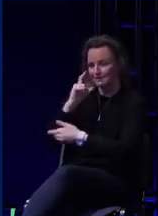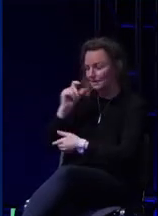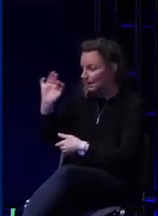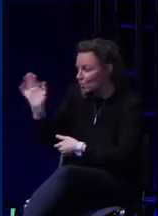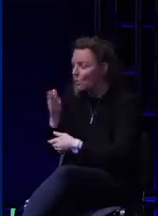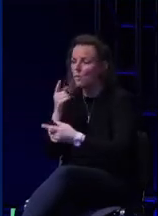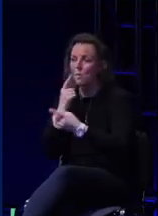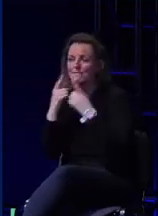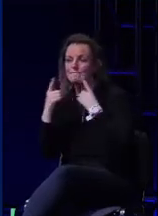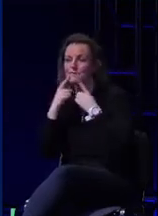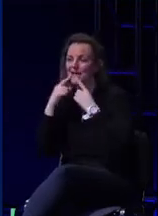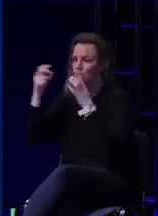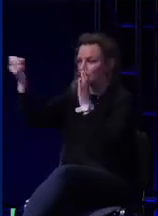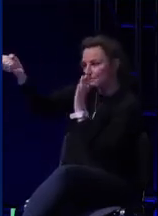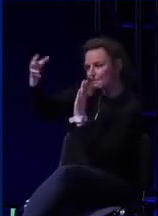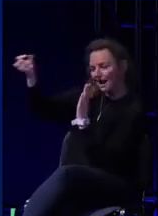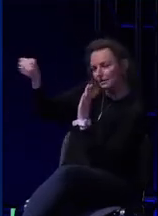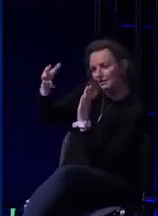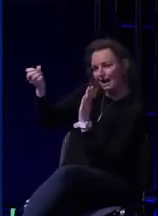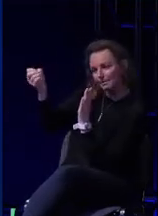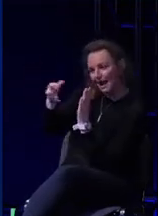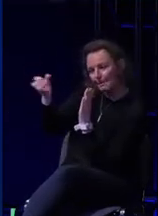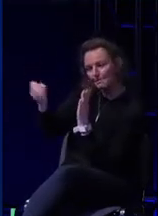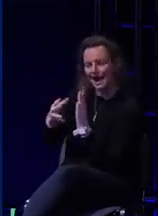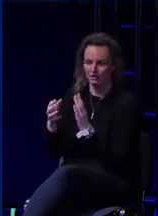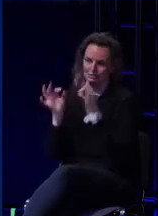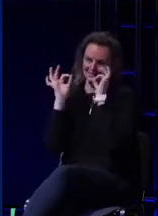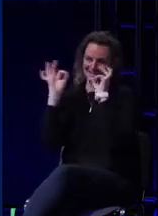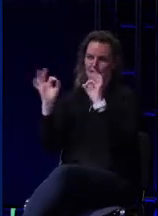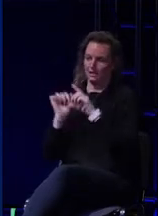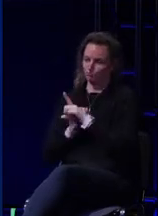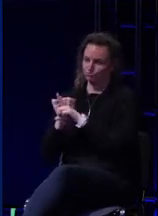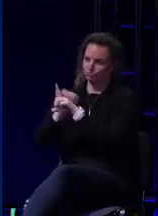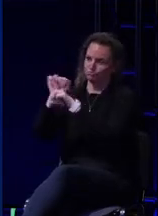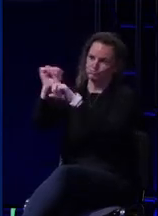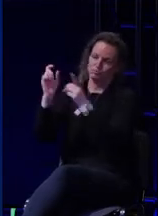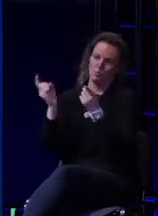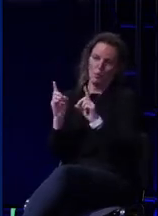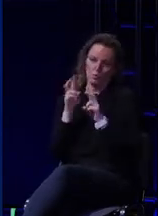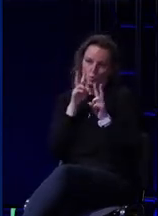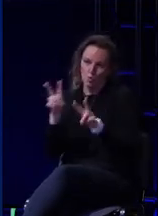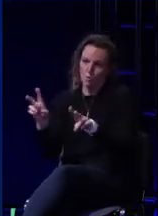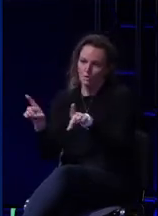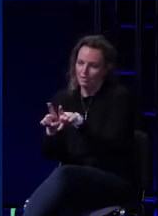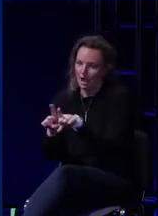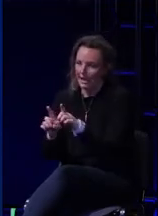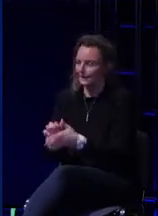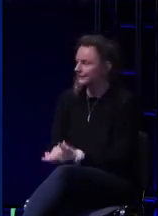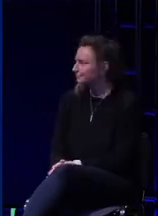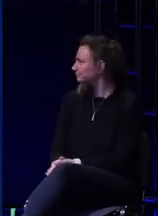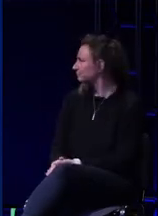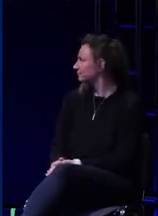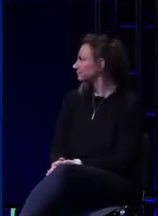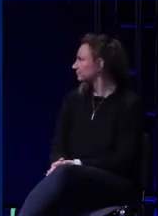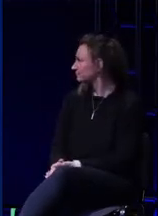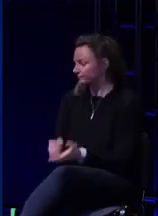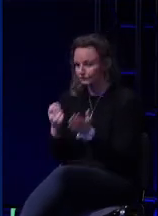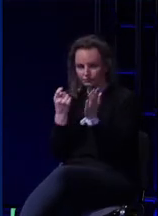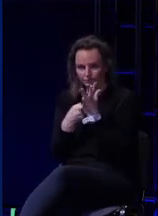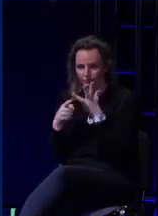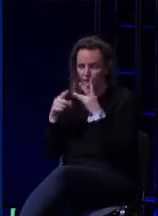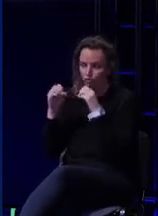back on top of it and make it look like it was whatever you wanted it to be. Yeah. That's amazing. Yeah. Rob, we were talking